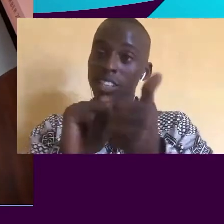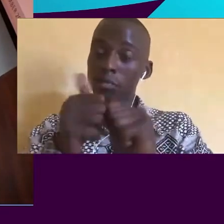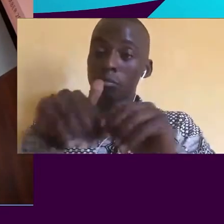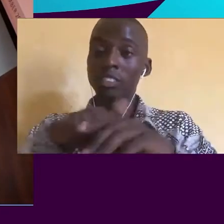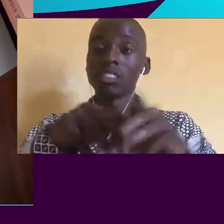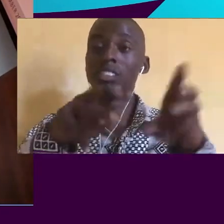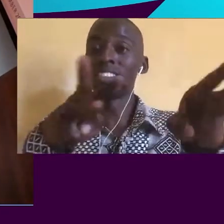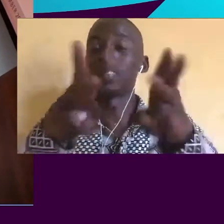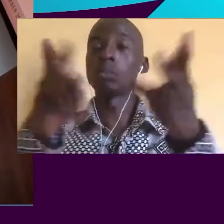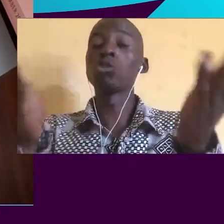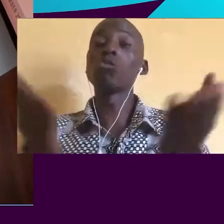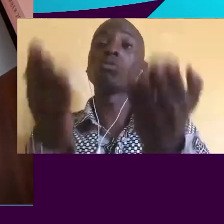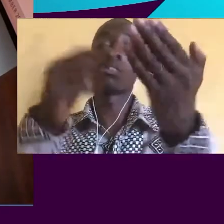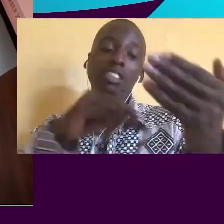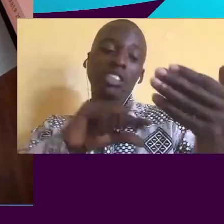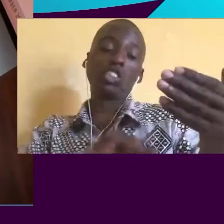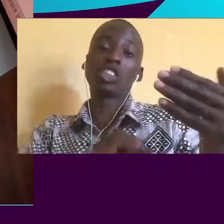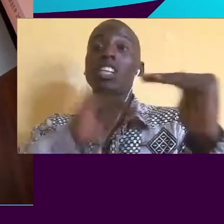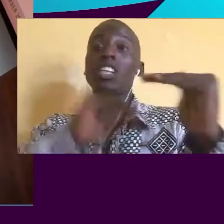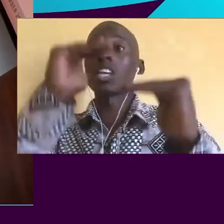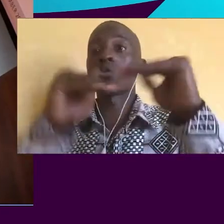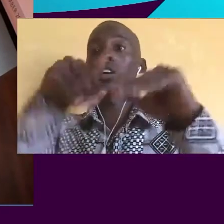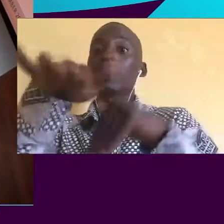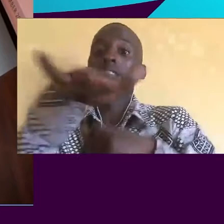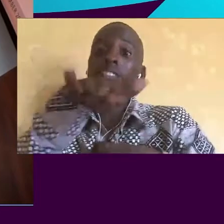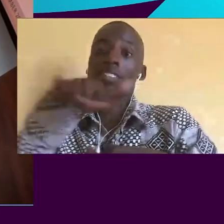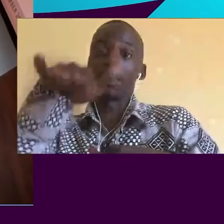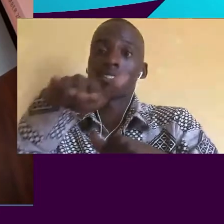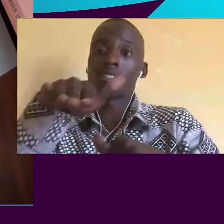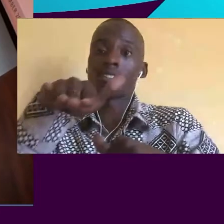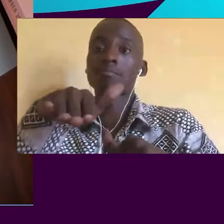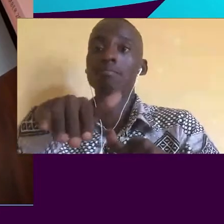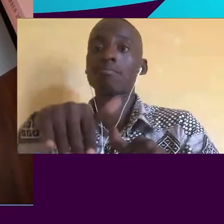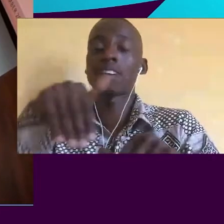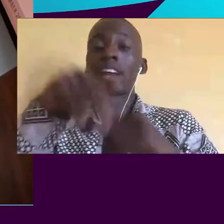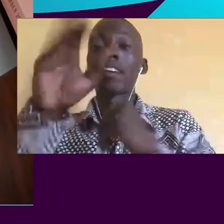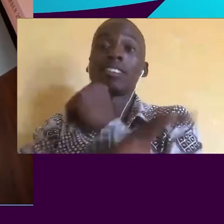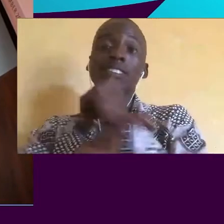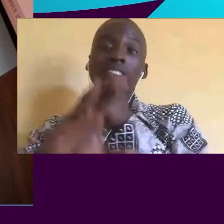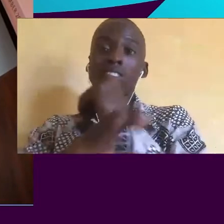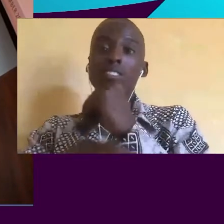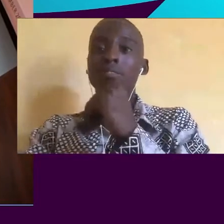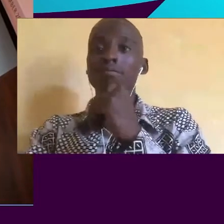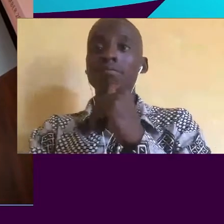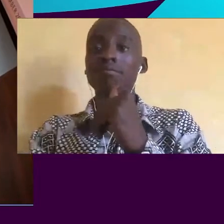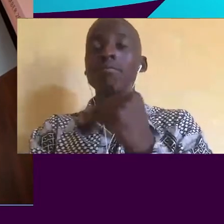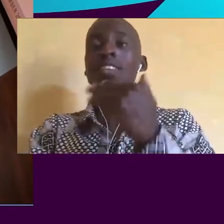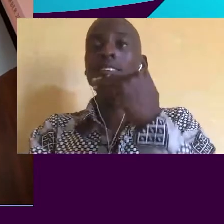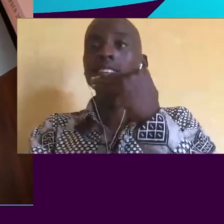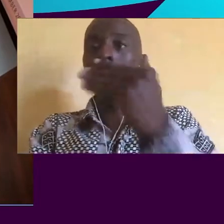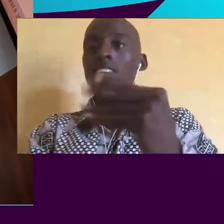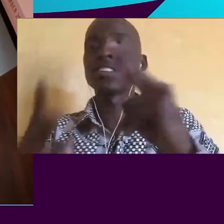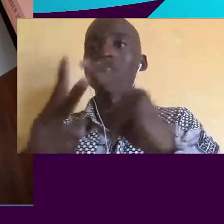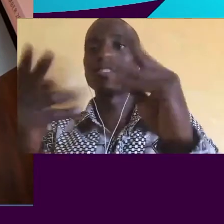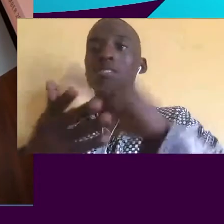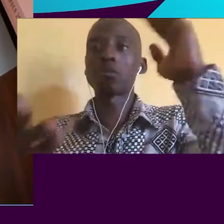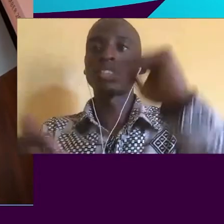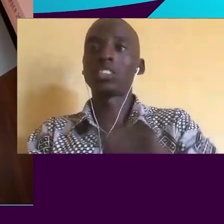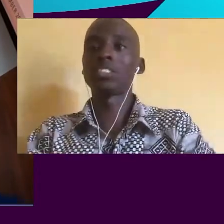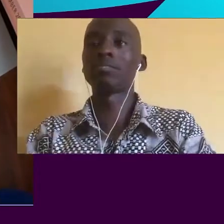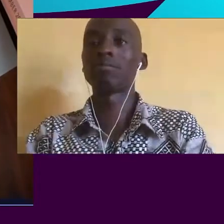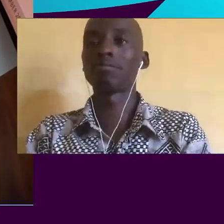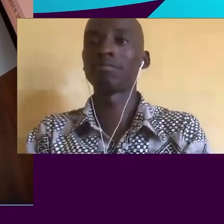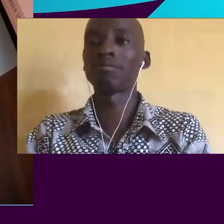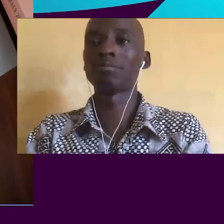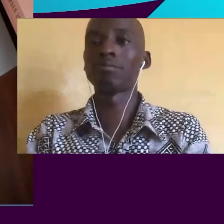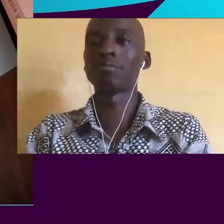gender equality in this area and in this country. Thank you very much for the time